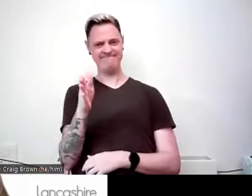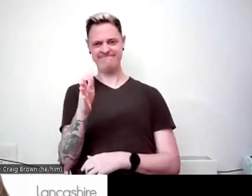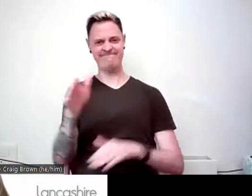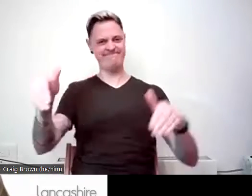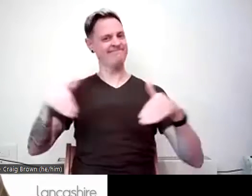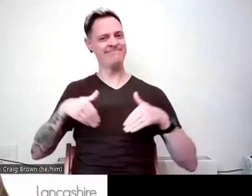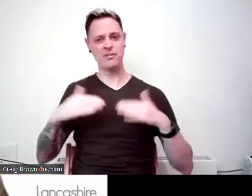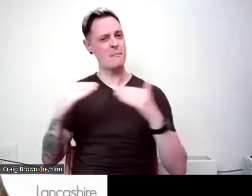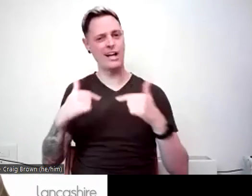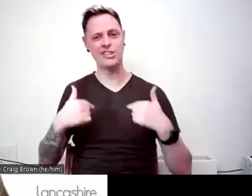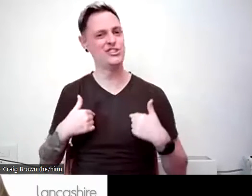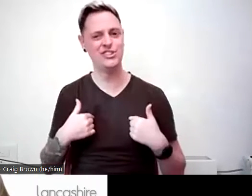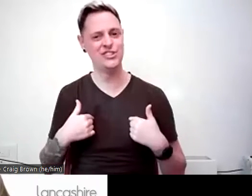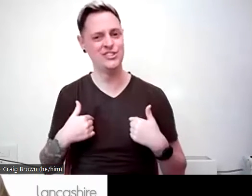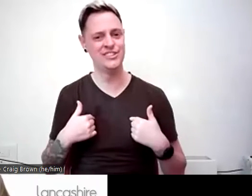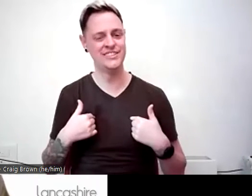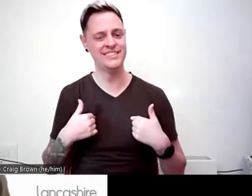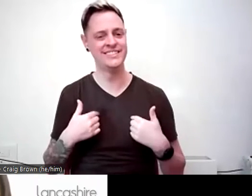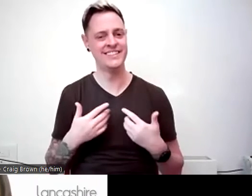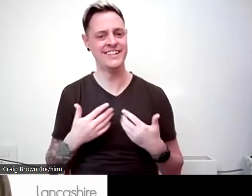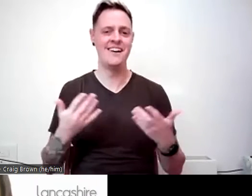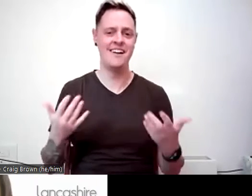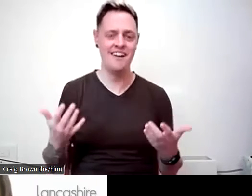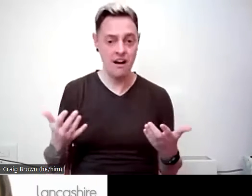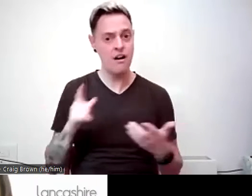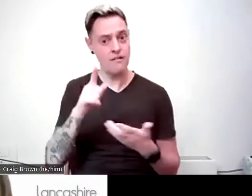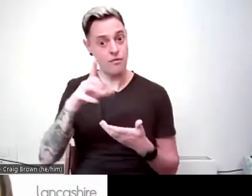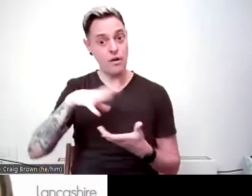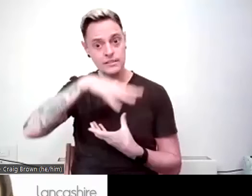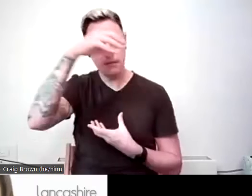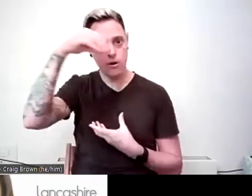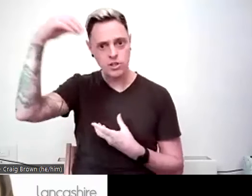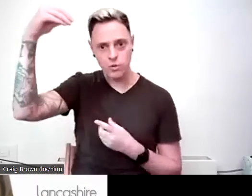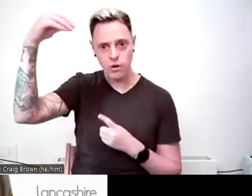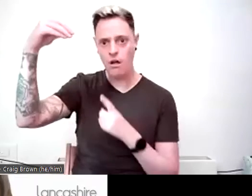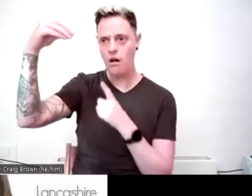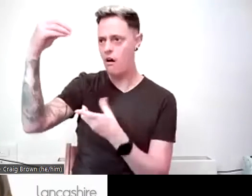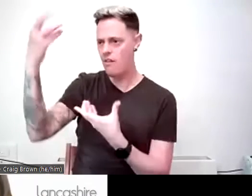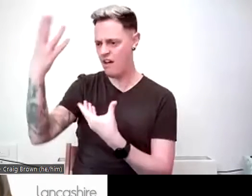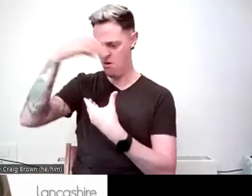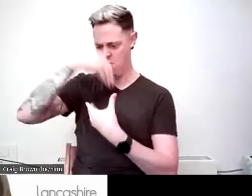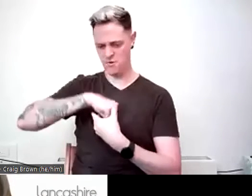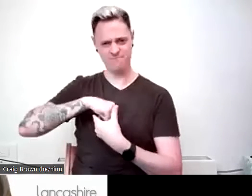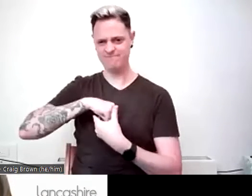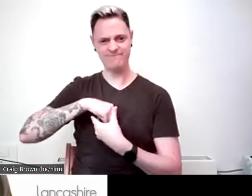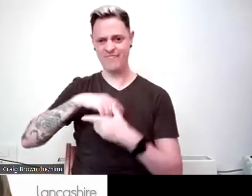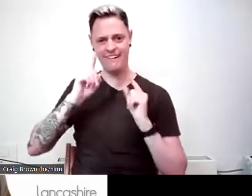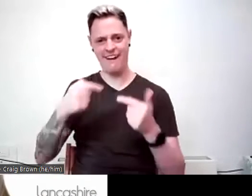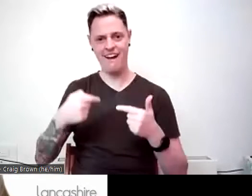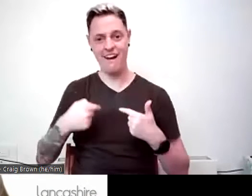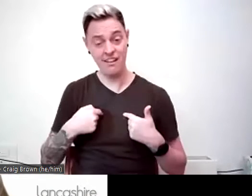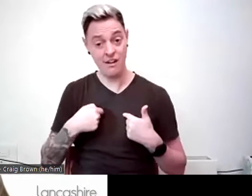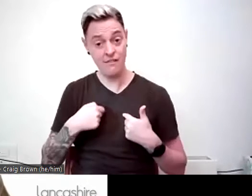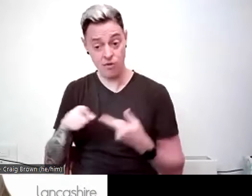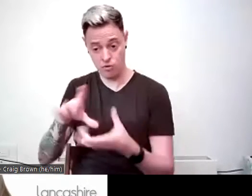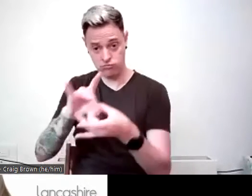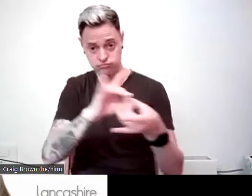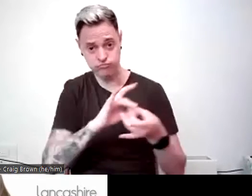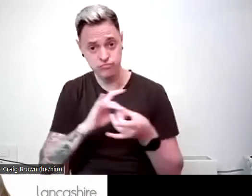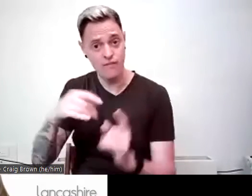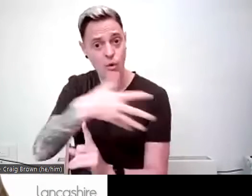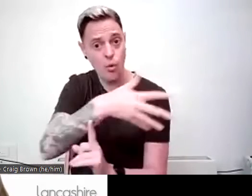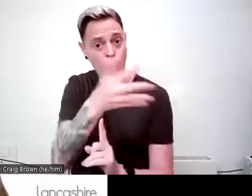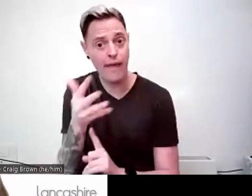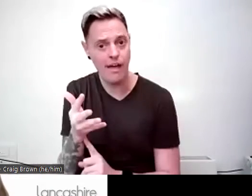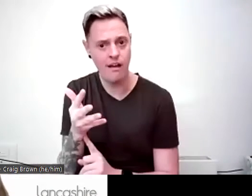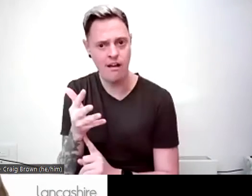And that could really feed it, especially the spiritual stuff, that could really feed into, especially when we're talking about queer people, feed into some